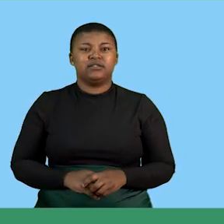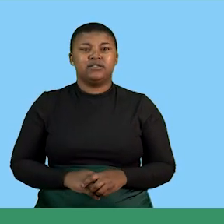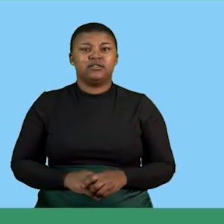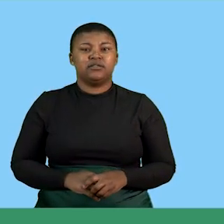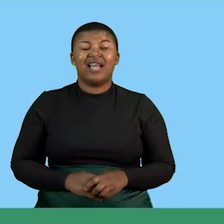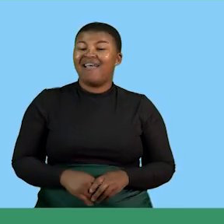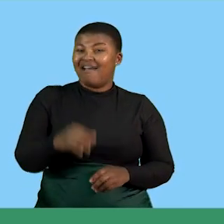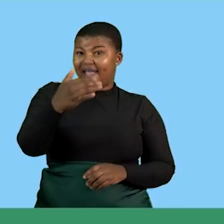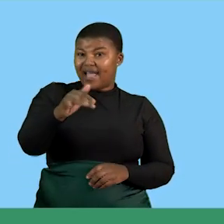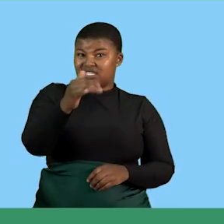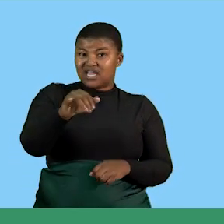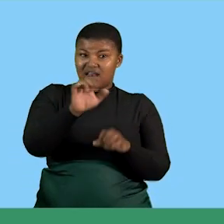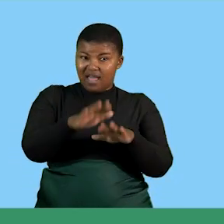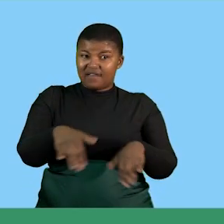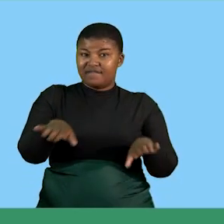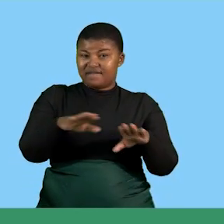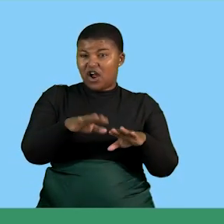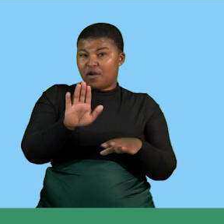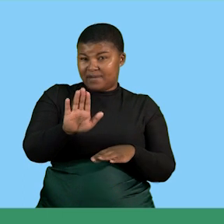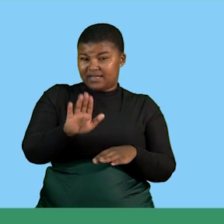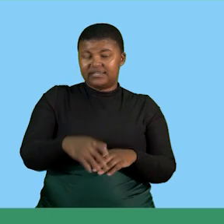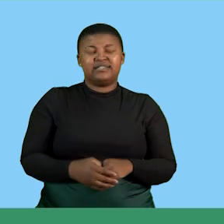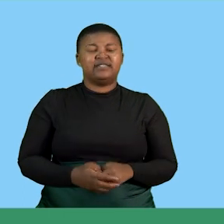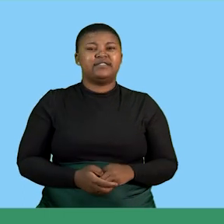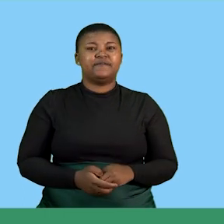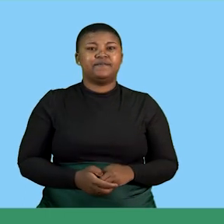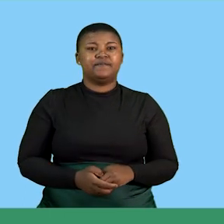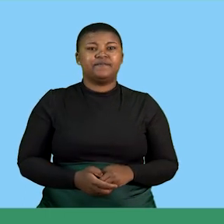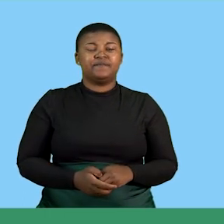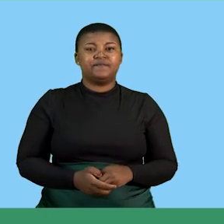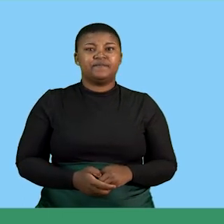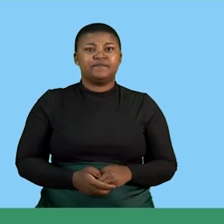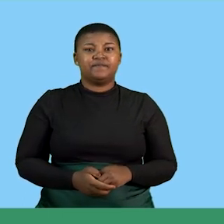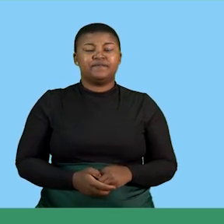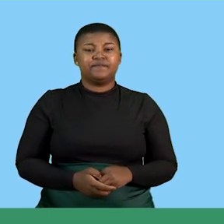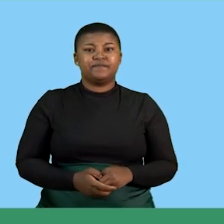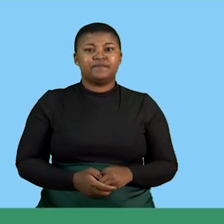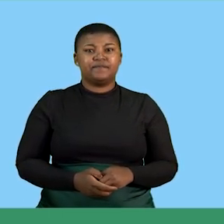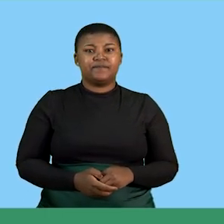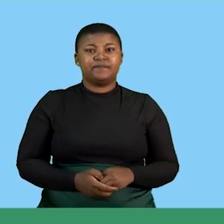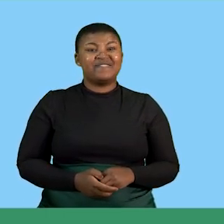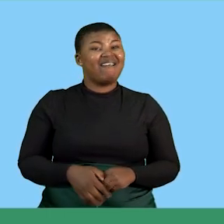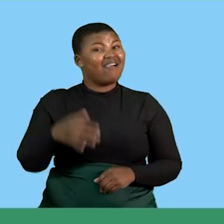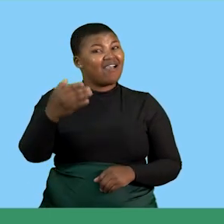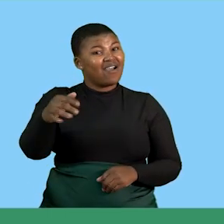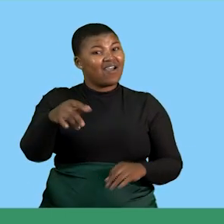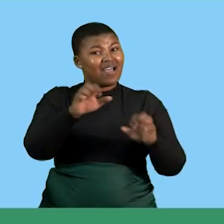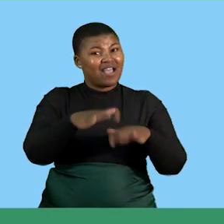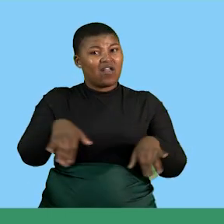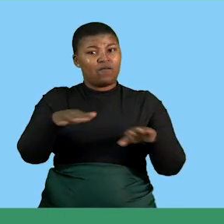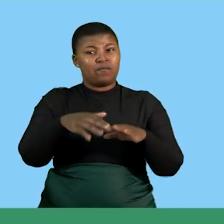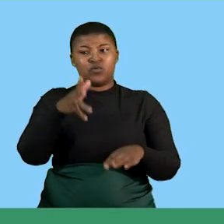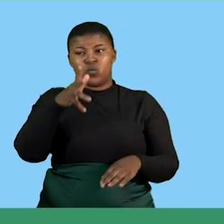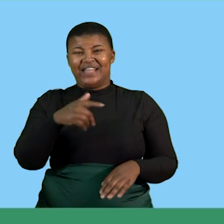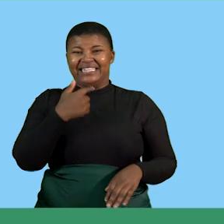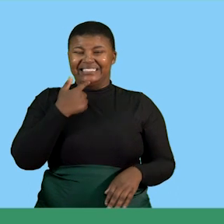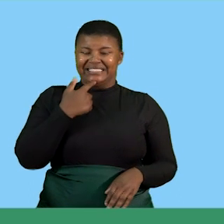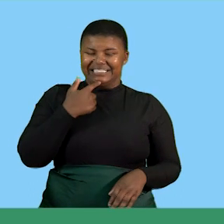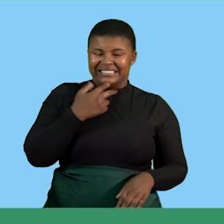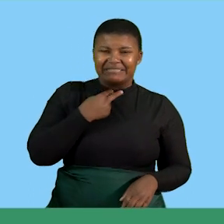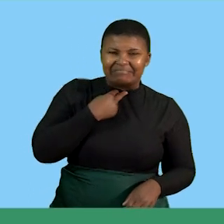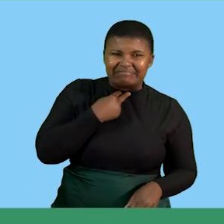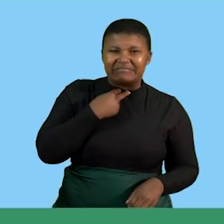business. And this thing that is going to happen will have a positive effect on the business. So if we look at the meaning of the word